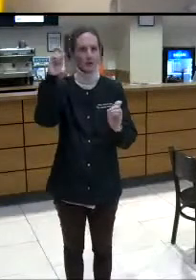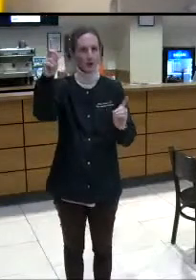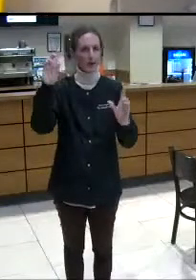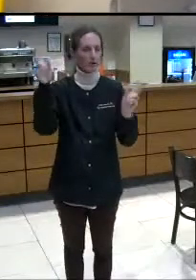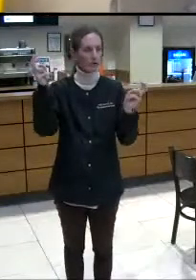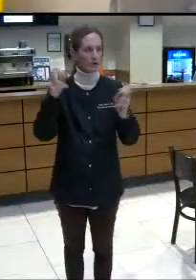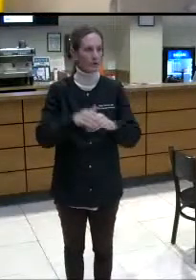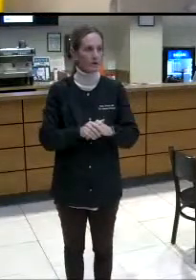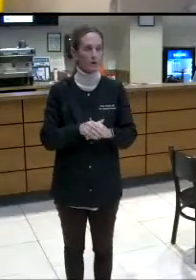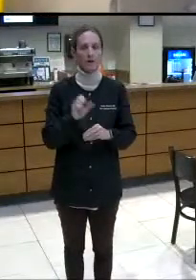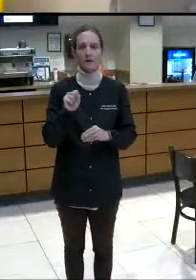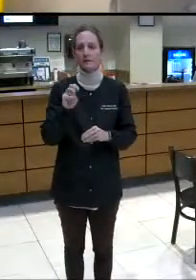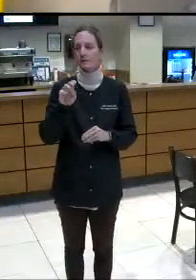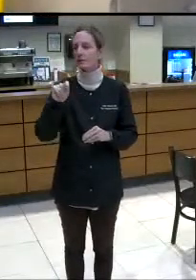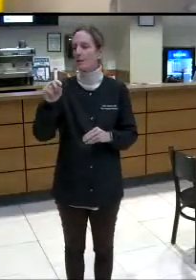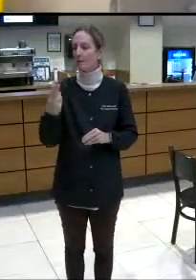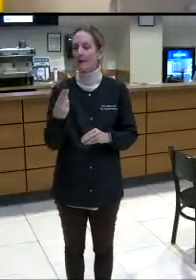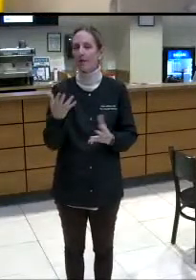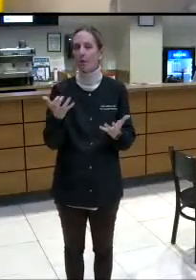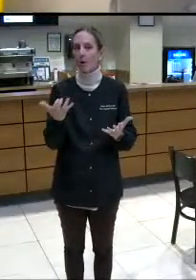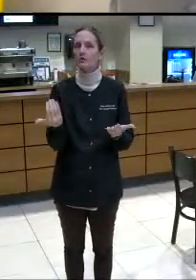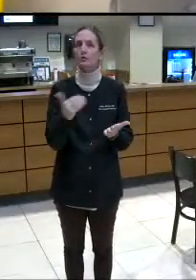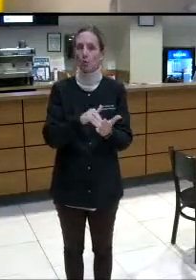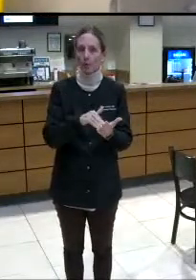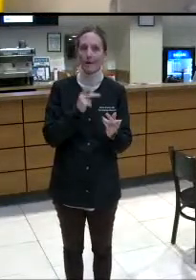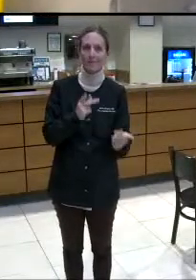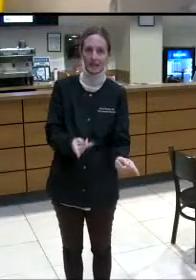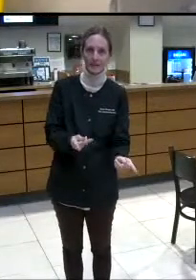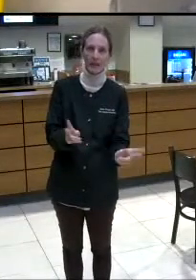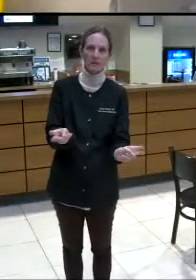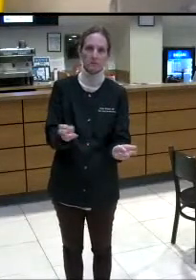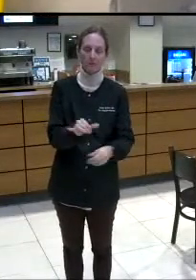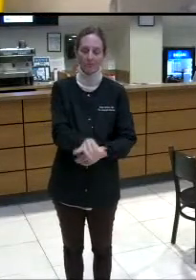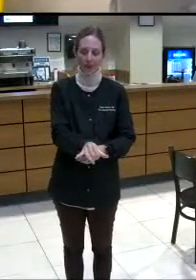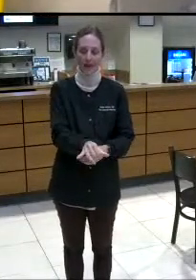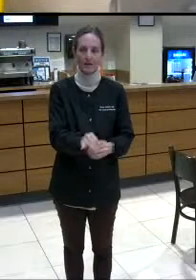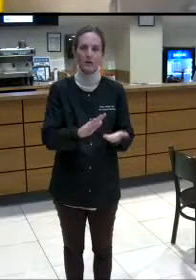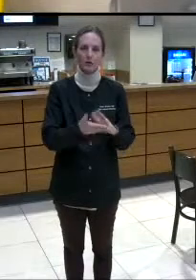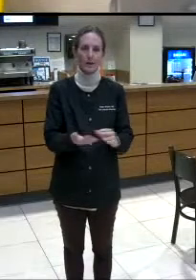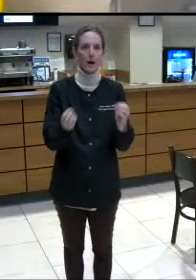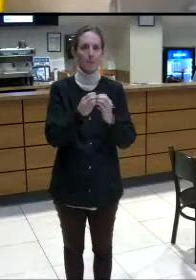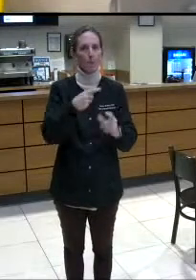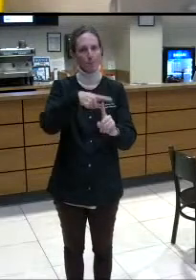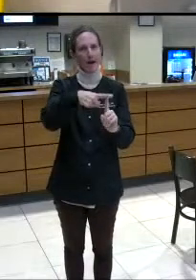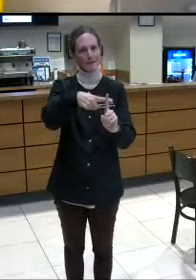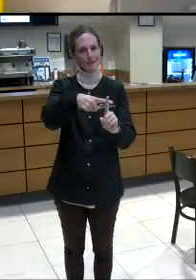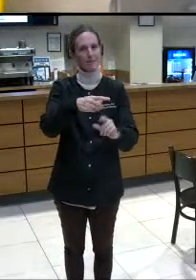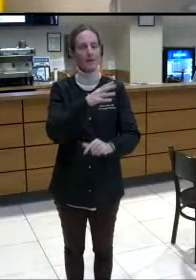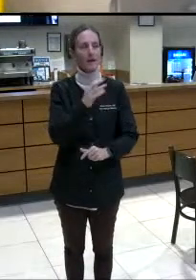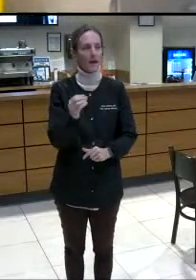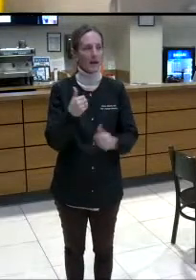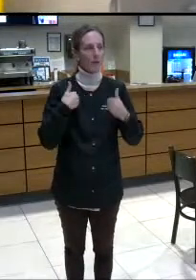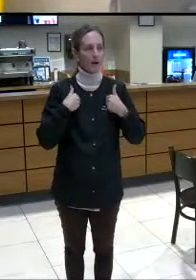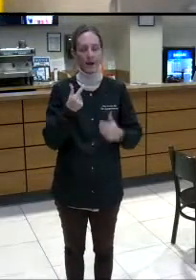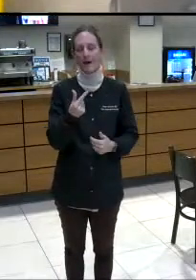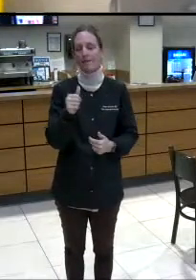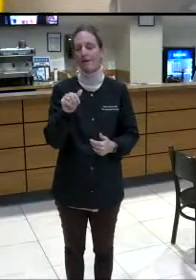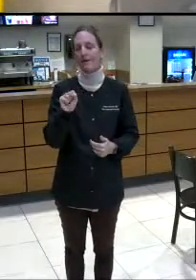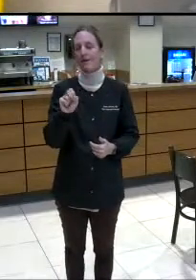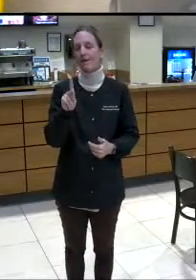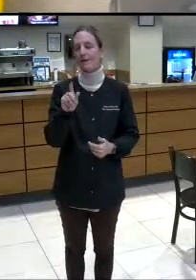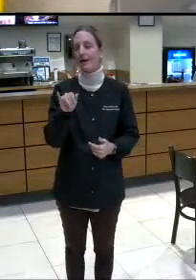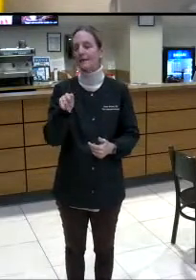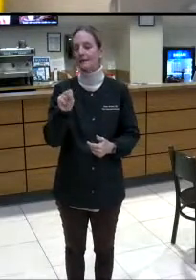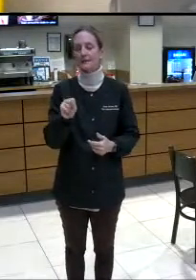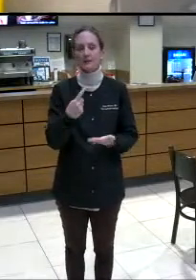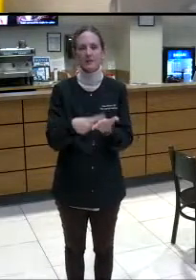Fred Smith really wants to revision that to something more positive. And so we have Mr. Gaskins talking about where we